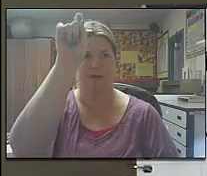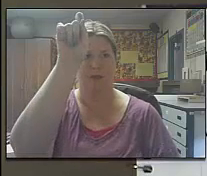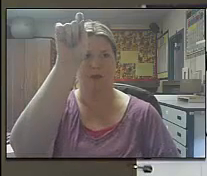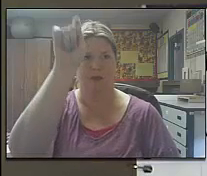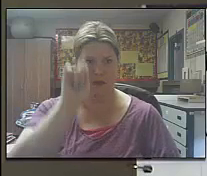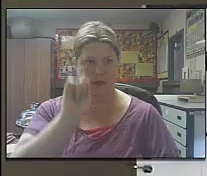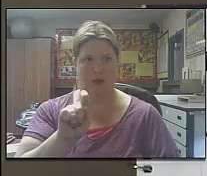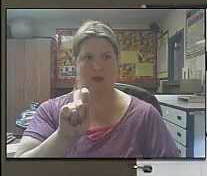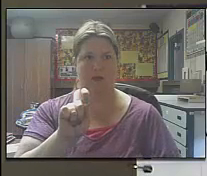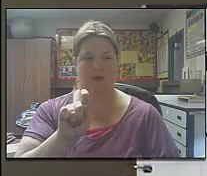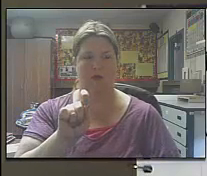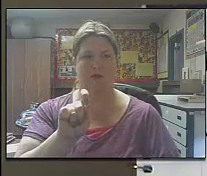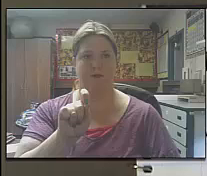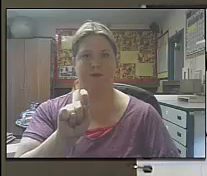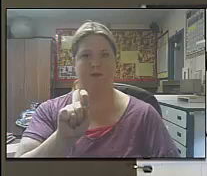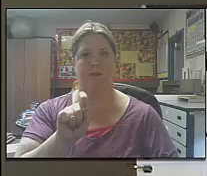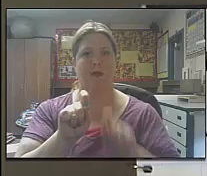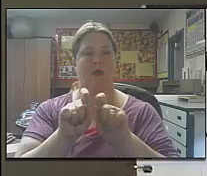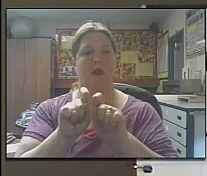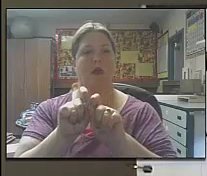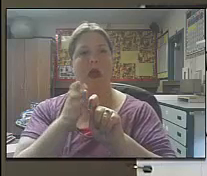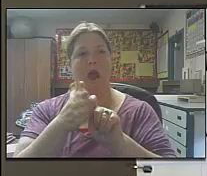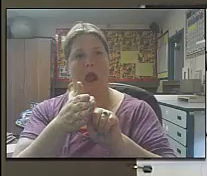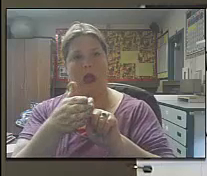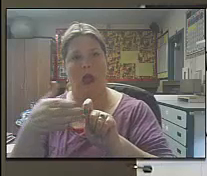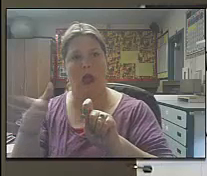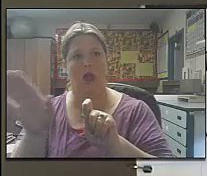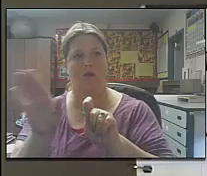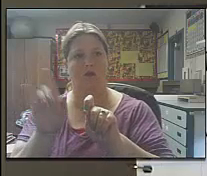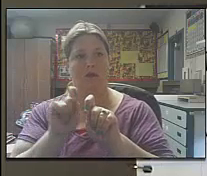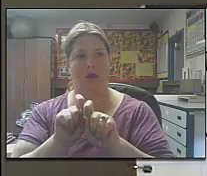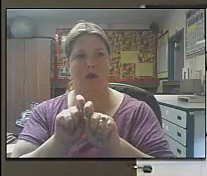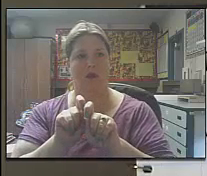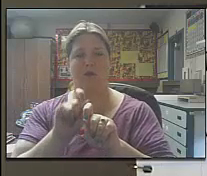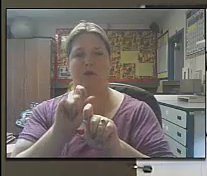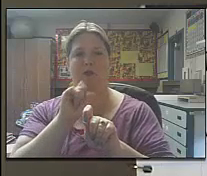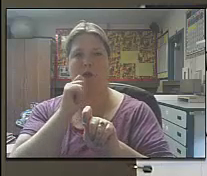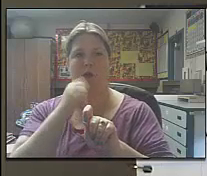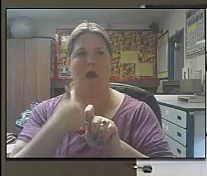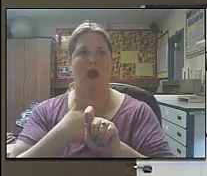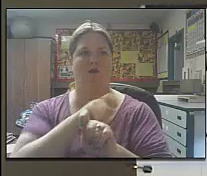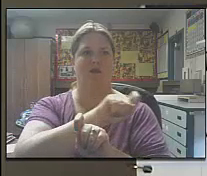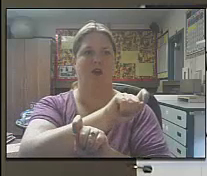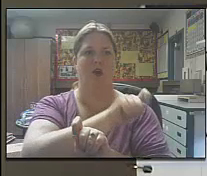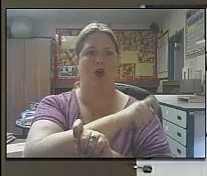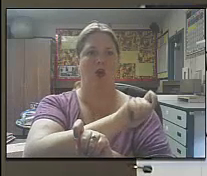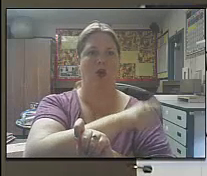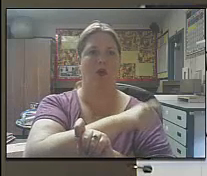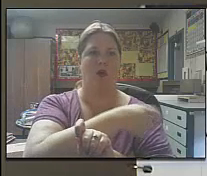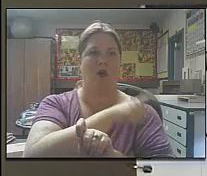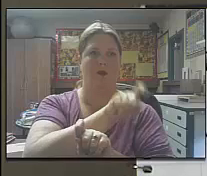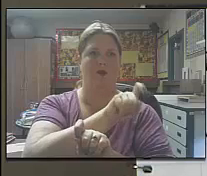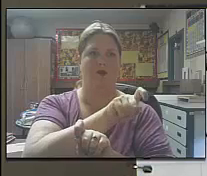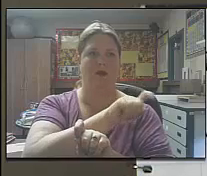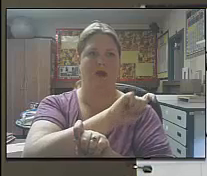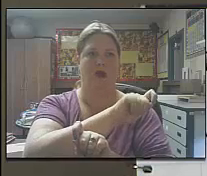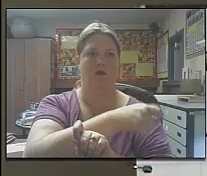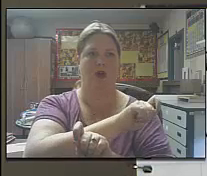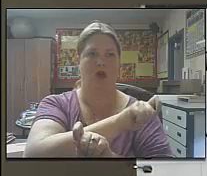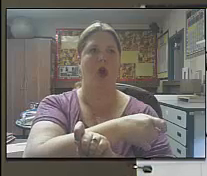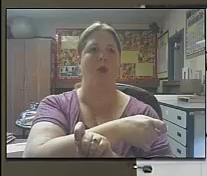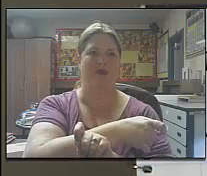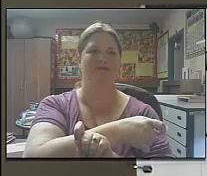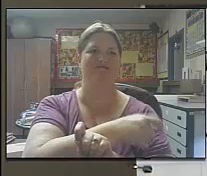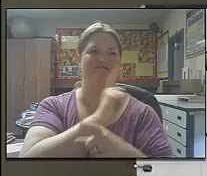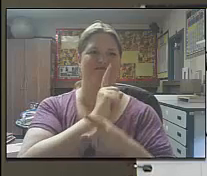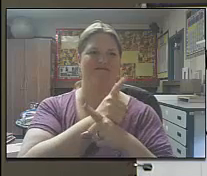over here, we are after the decimal. The other thing we're missing is right here. There should be a comma.